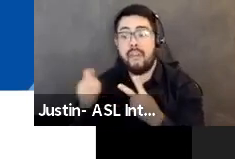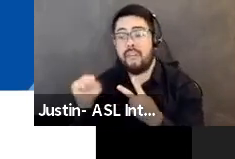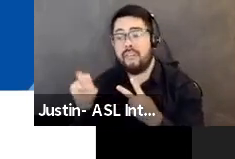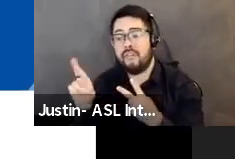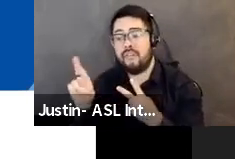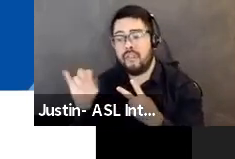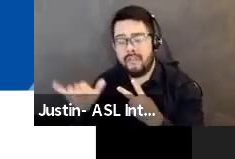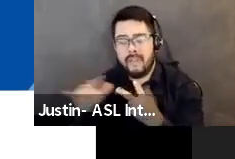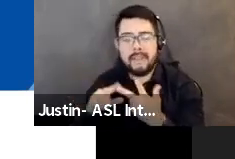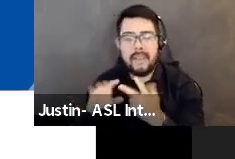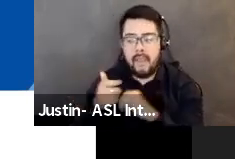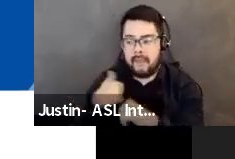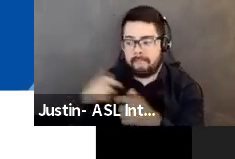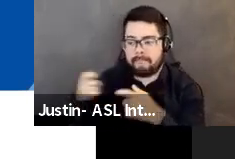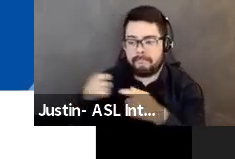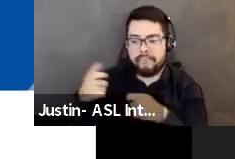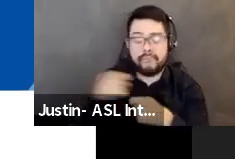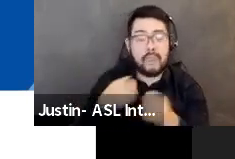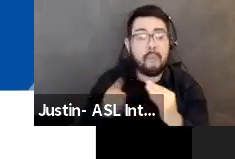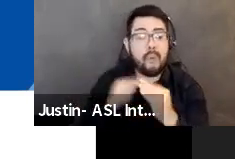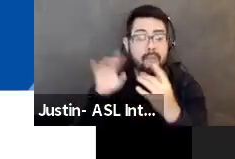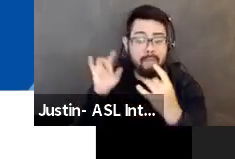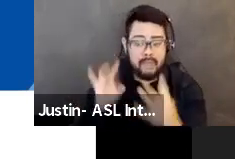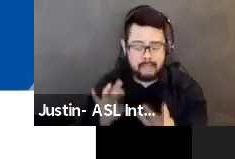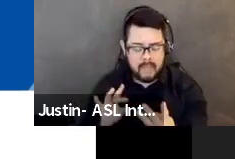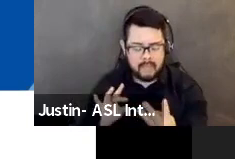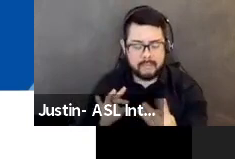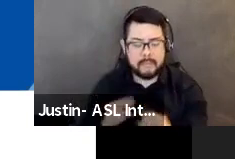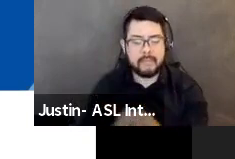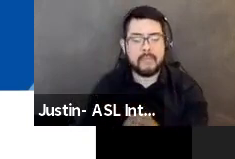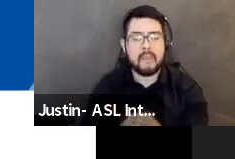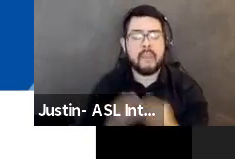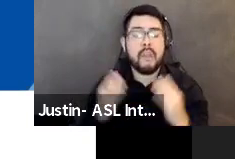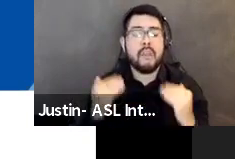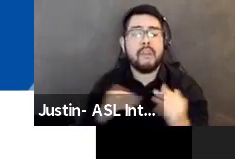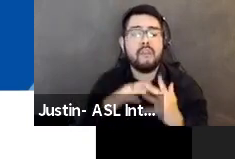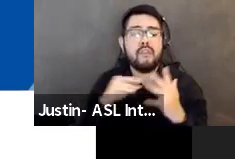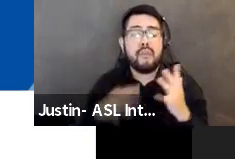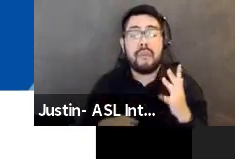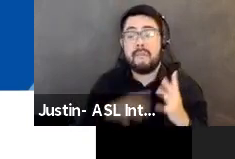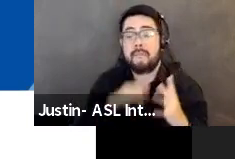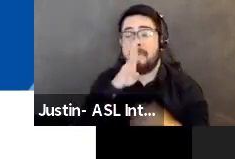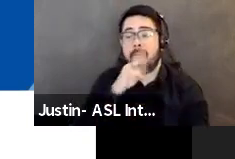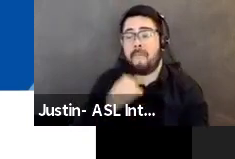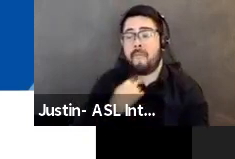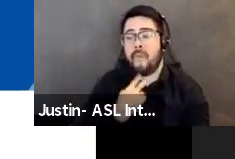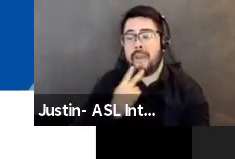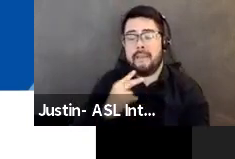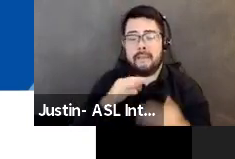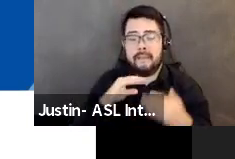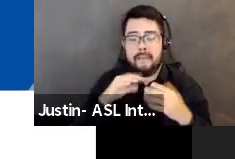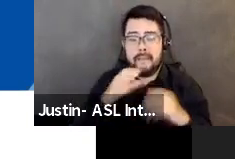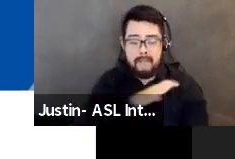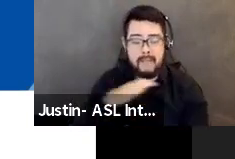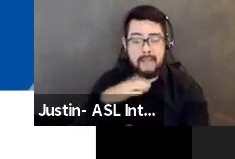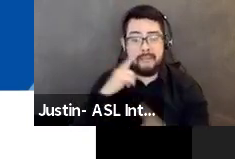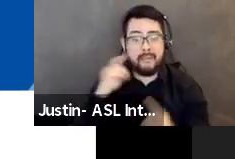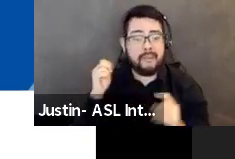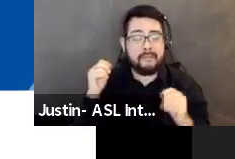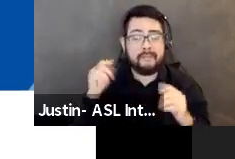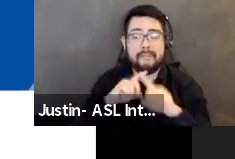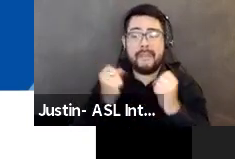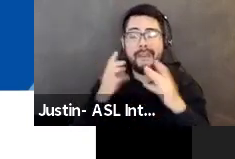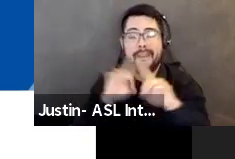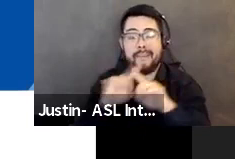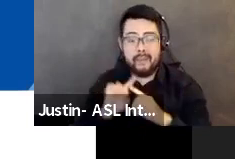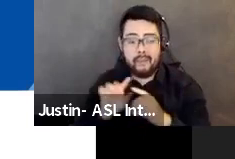feedback we're looking forward to tapping into student voice committees at schools across the city i met with